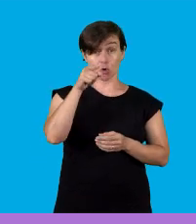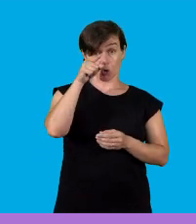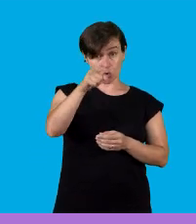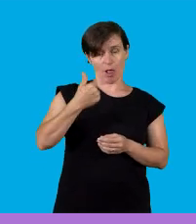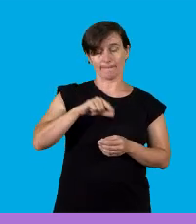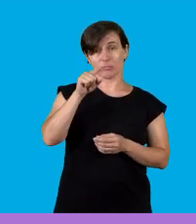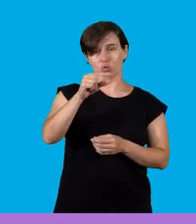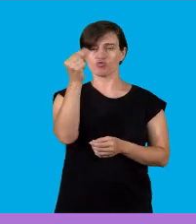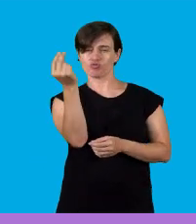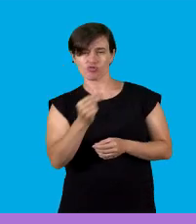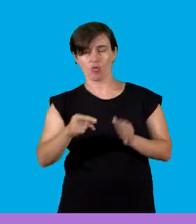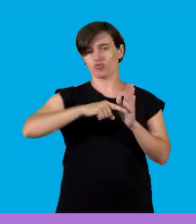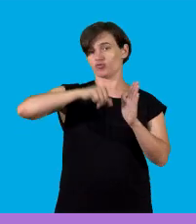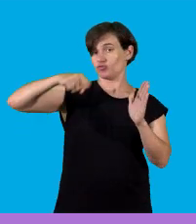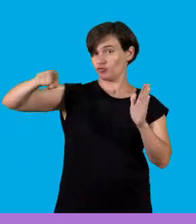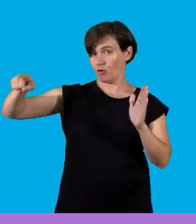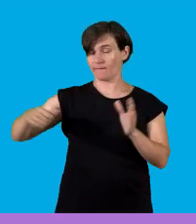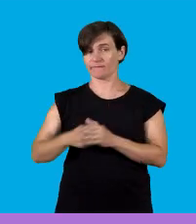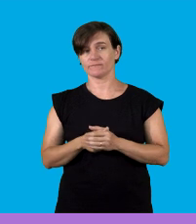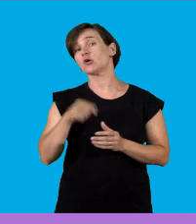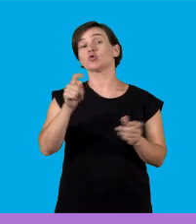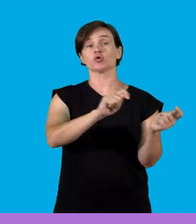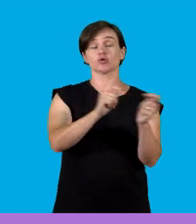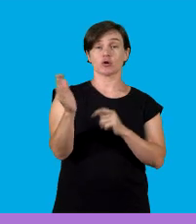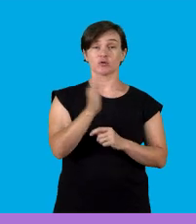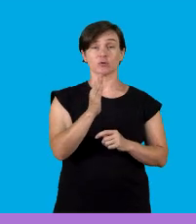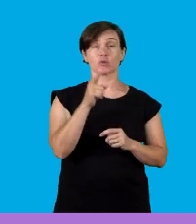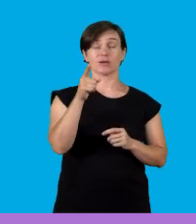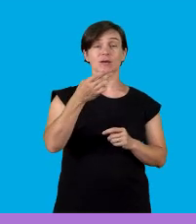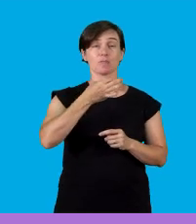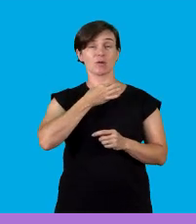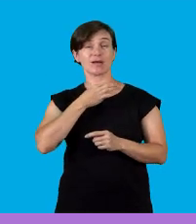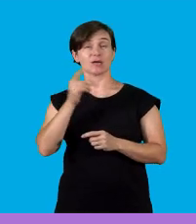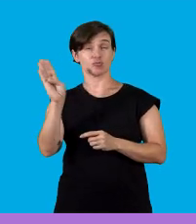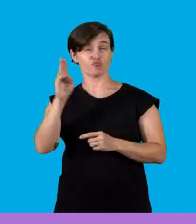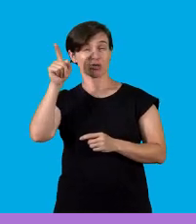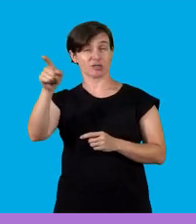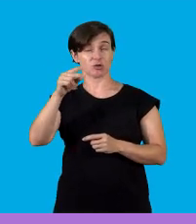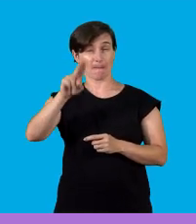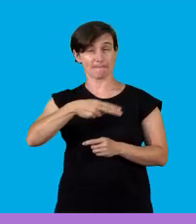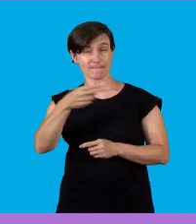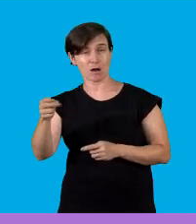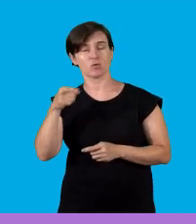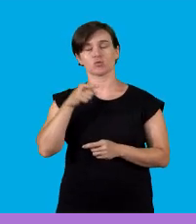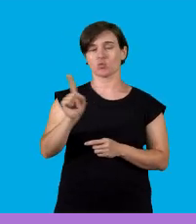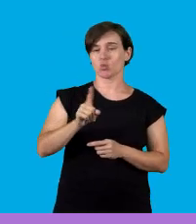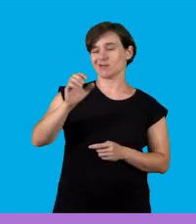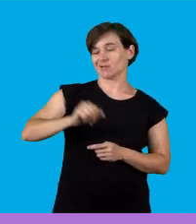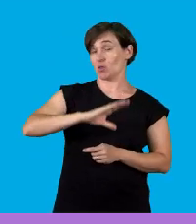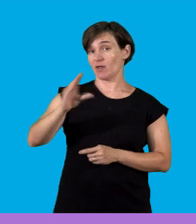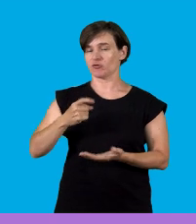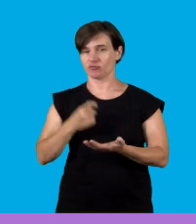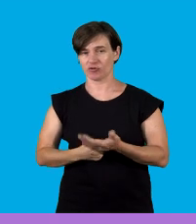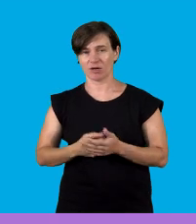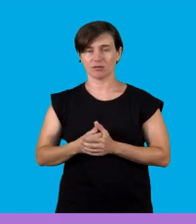a conversion graph, right? That can be used to convert between UK pounds and South African rand. So